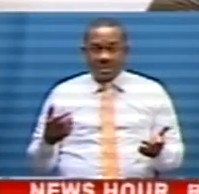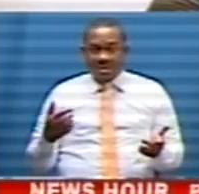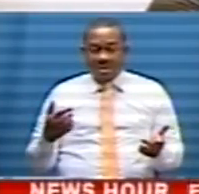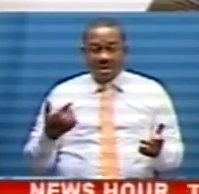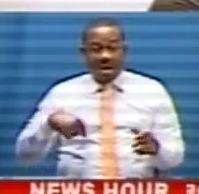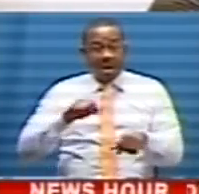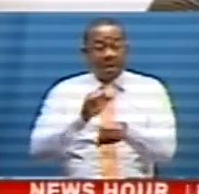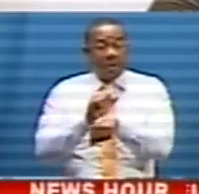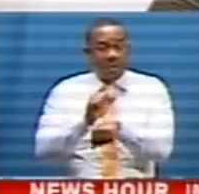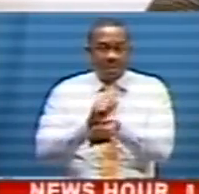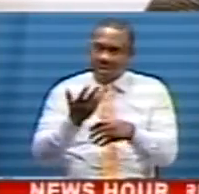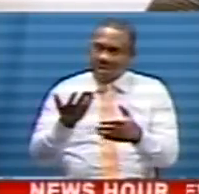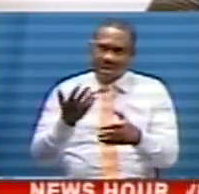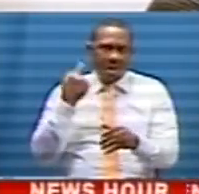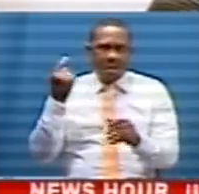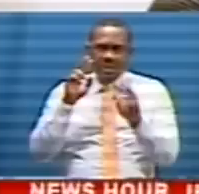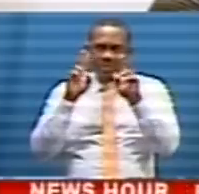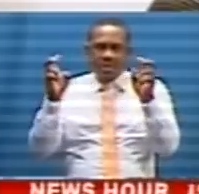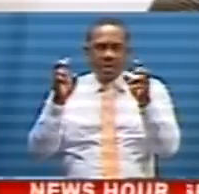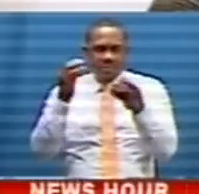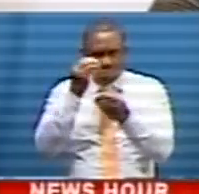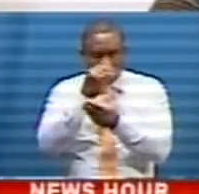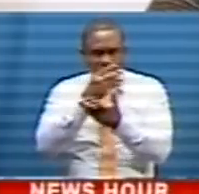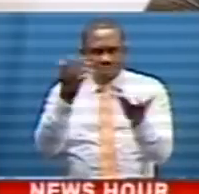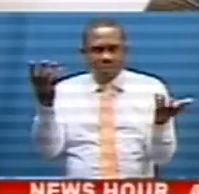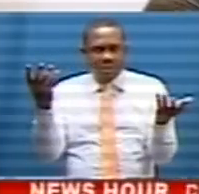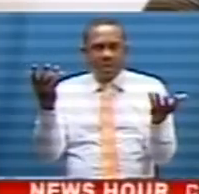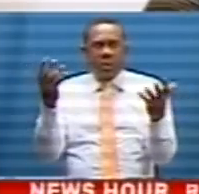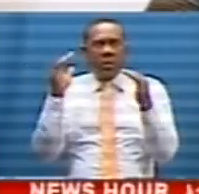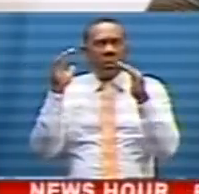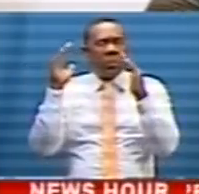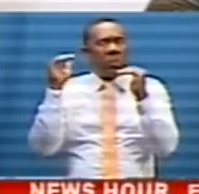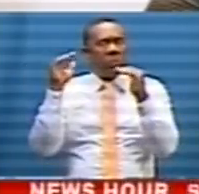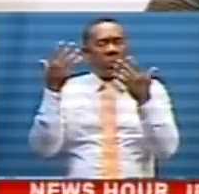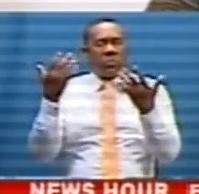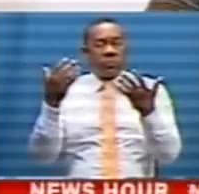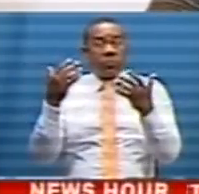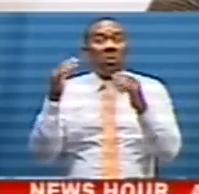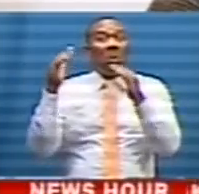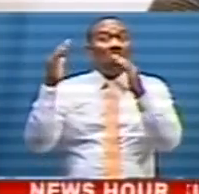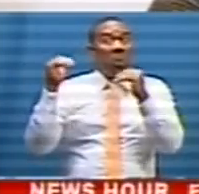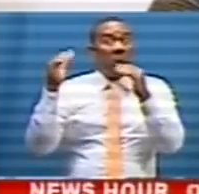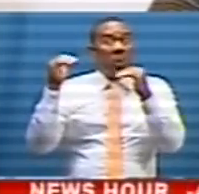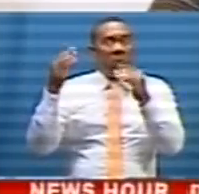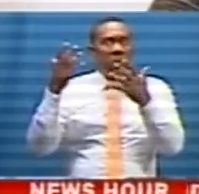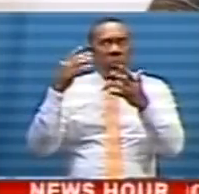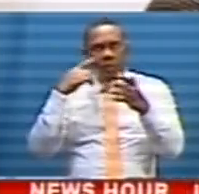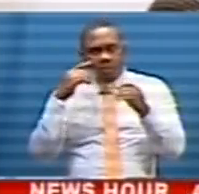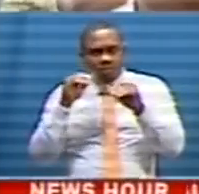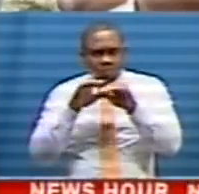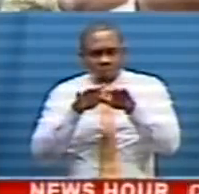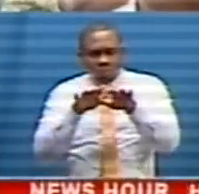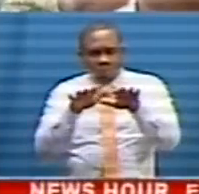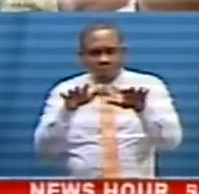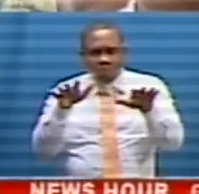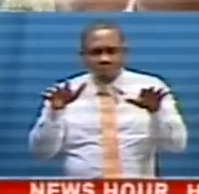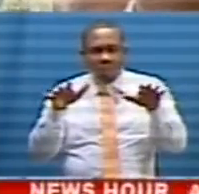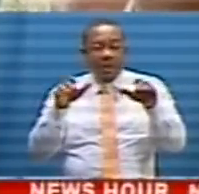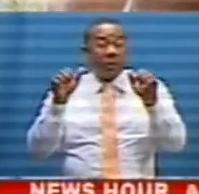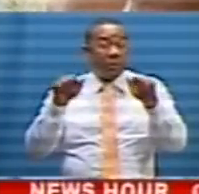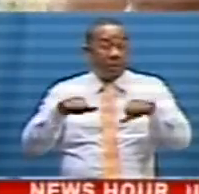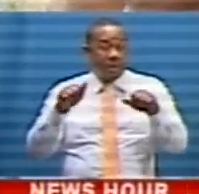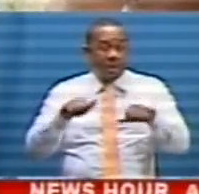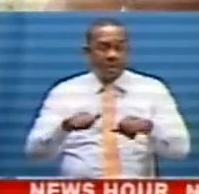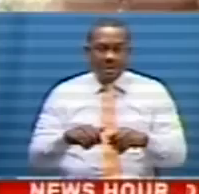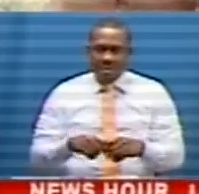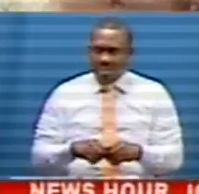here is the message, the true message of hope, hope that will manifest itself into reality. He denied